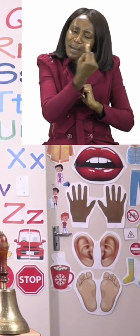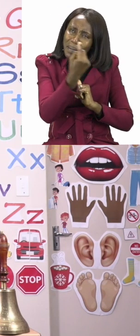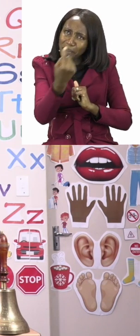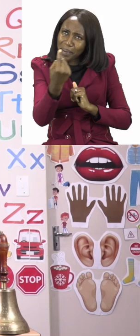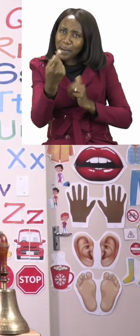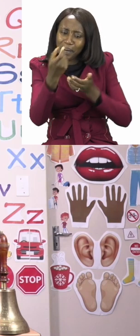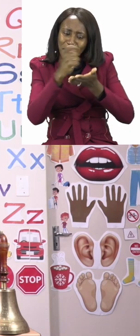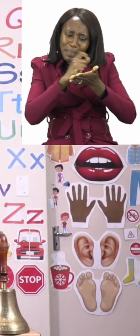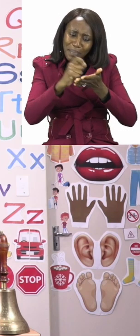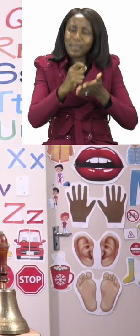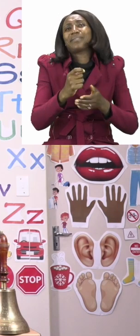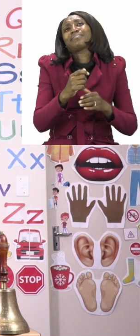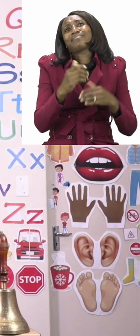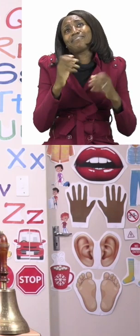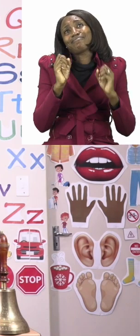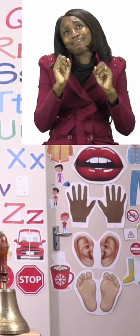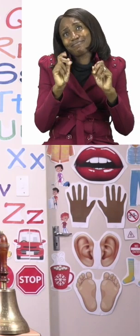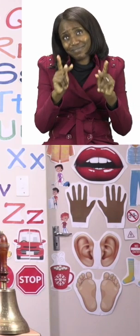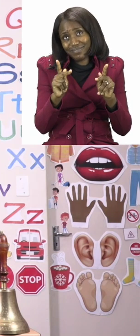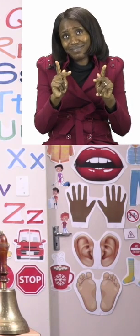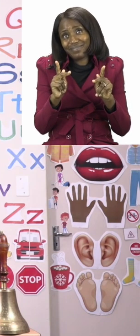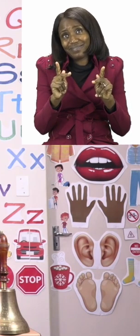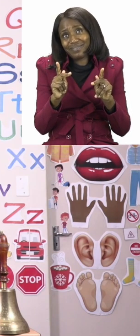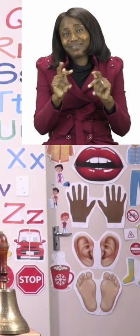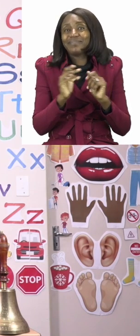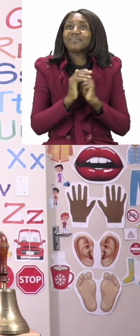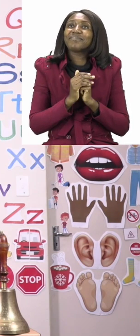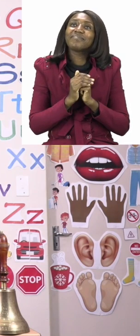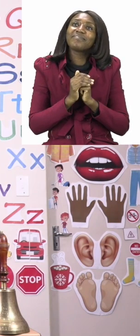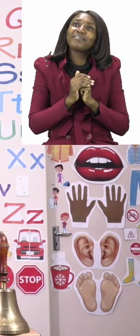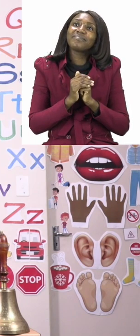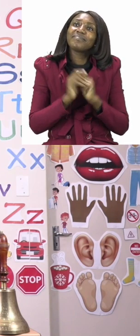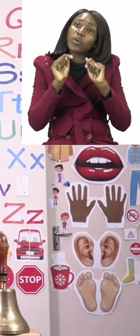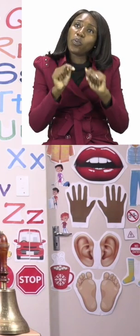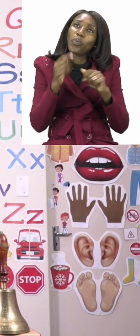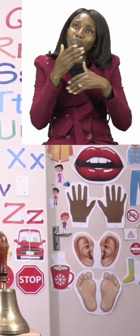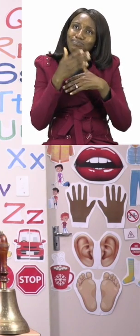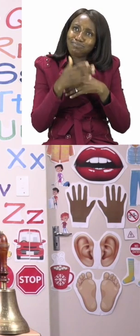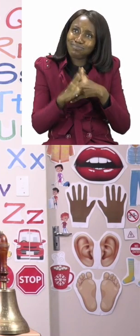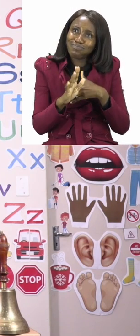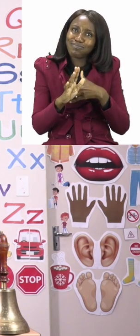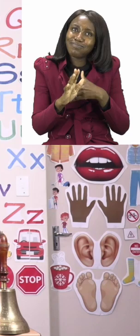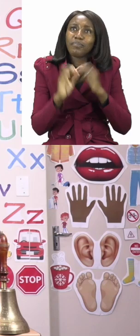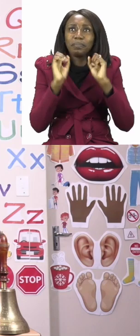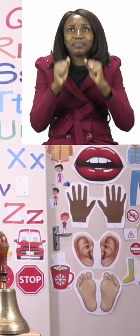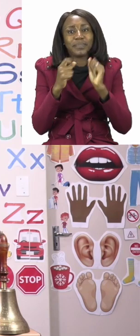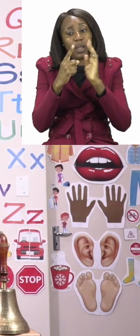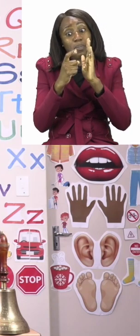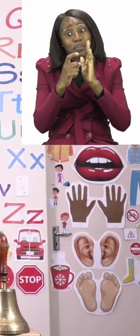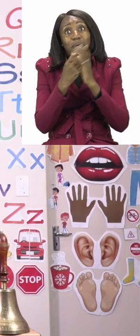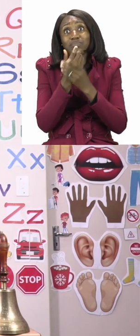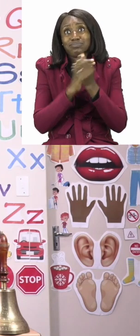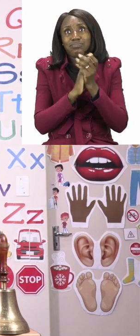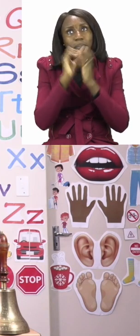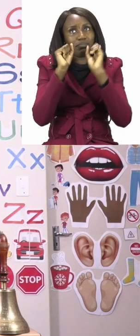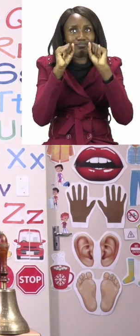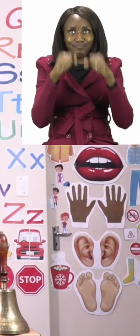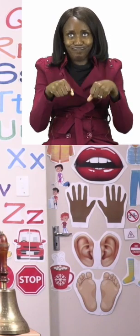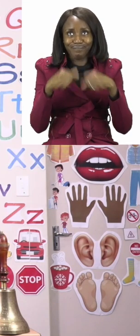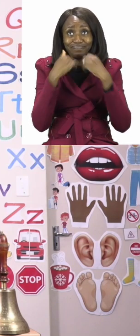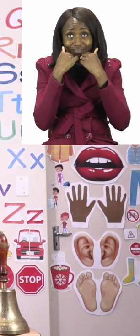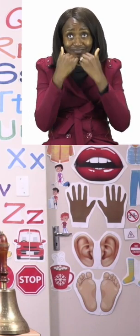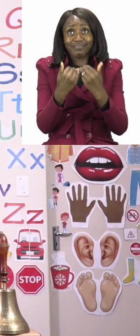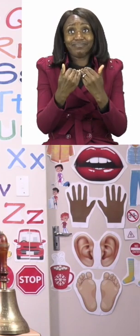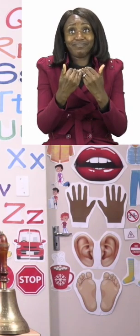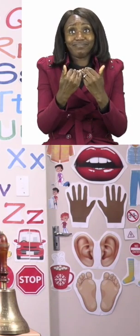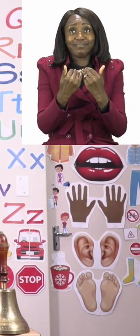your work by yourselves. Now that we are done, we need to sanitize. So